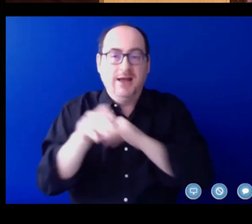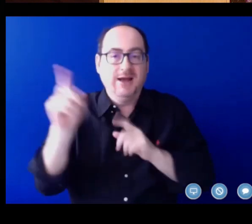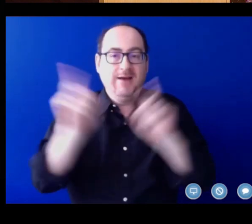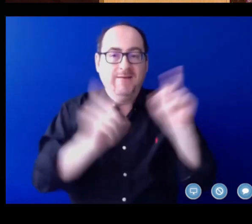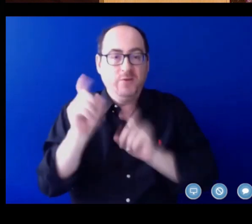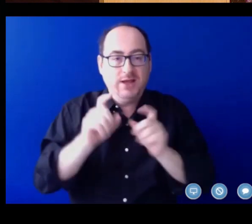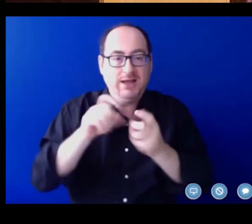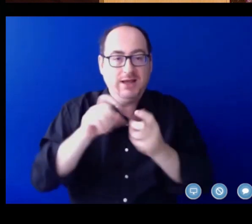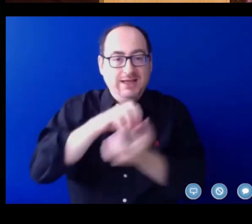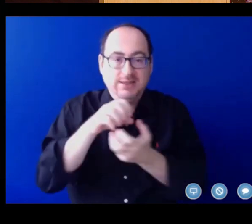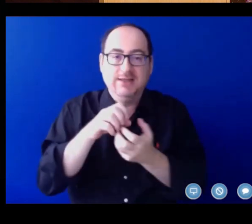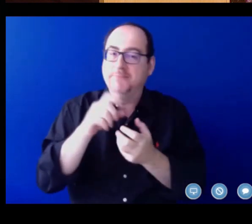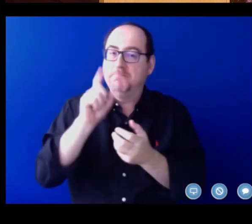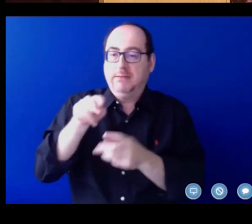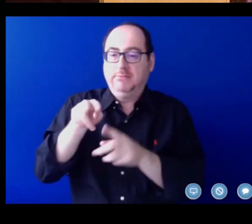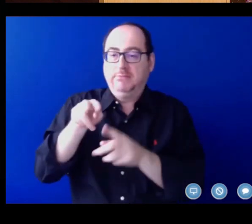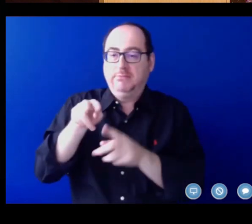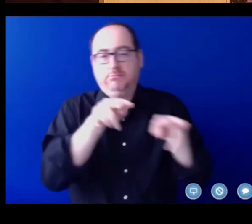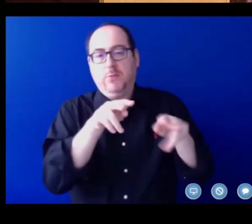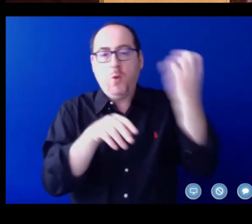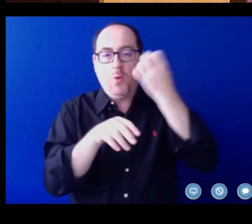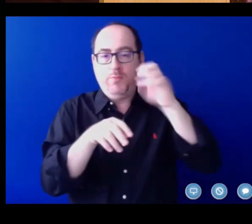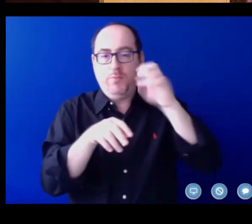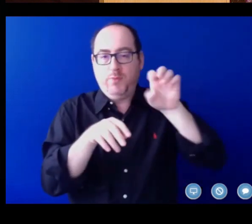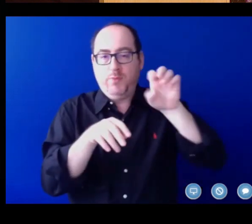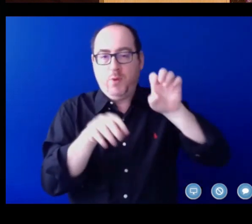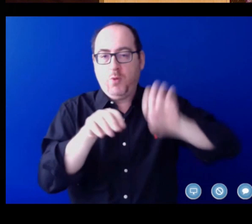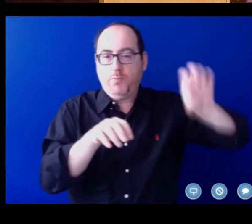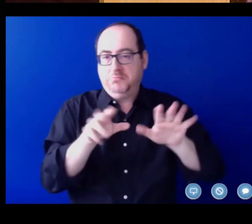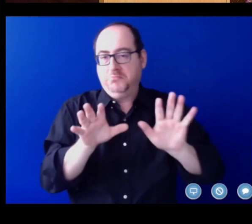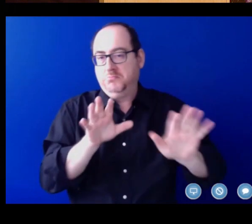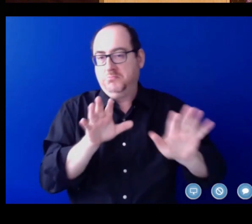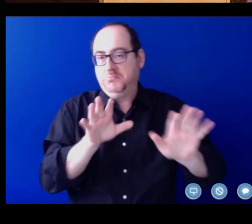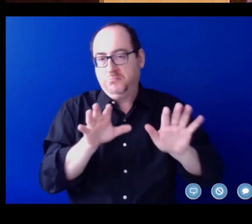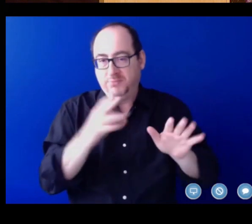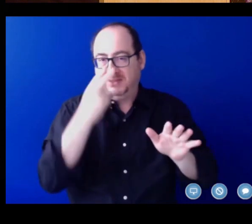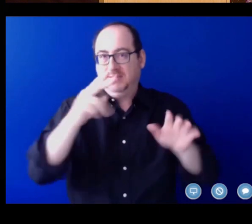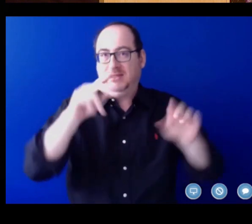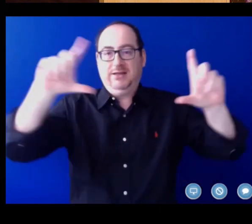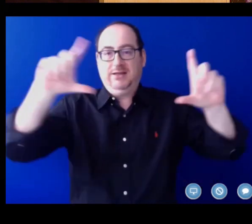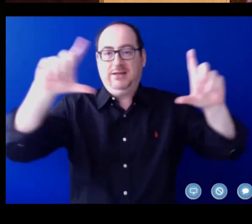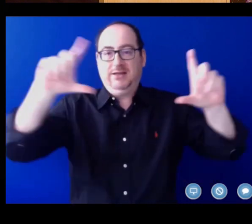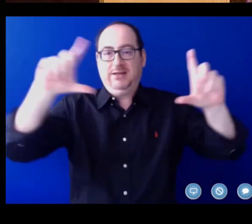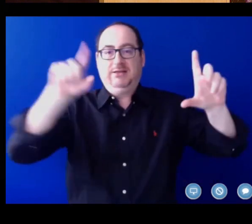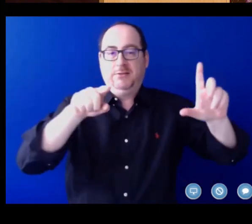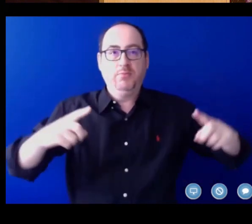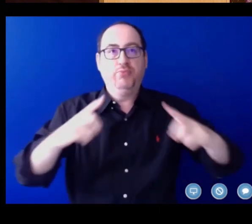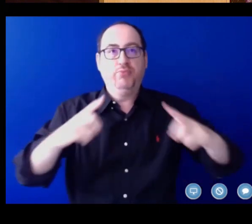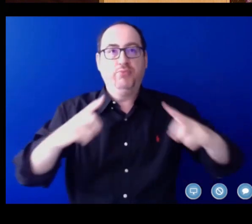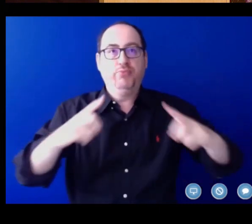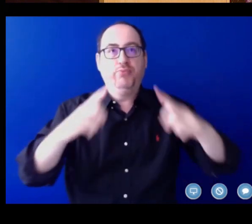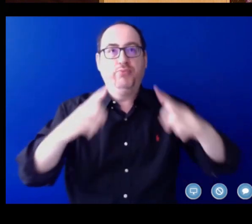when that term is used. This figure shows that applications for asylum in Europe peaked in 2015-2016 at